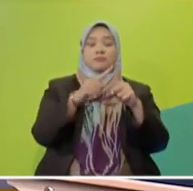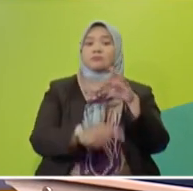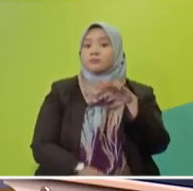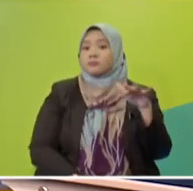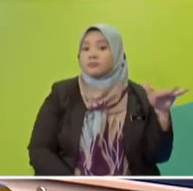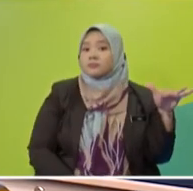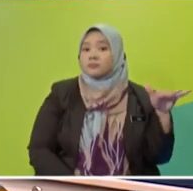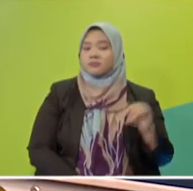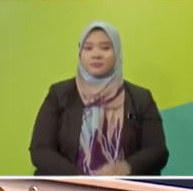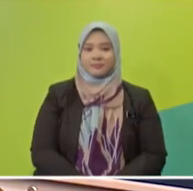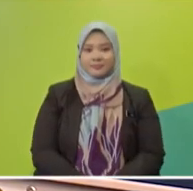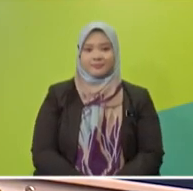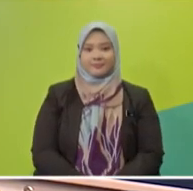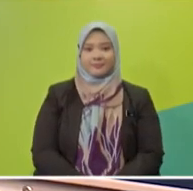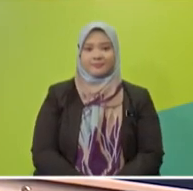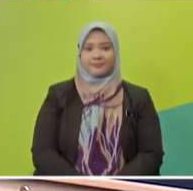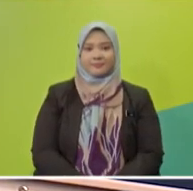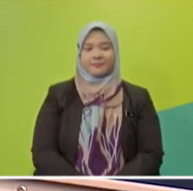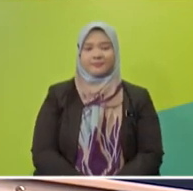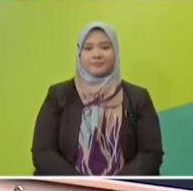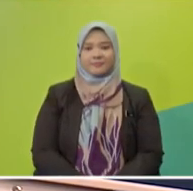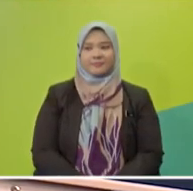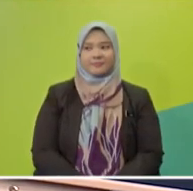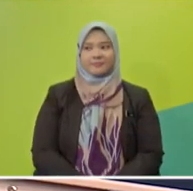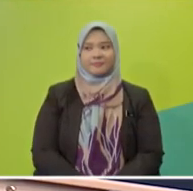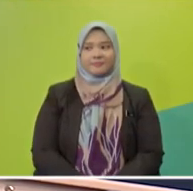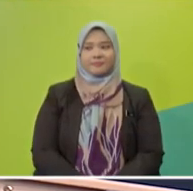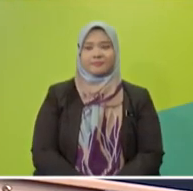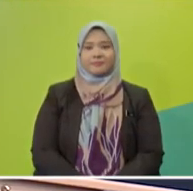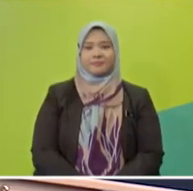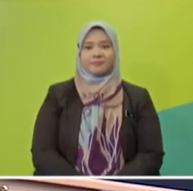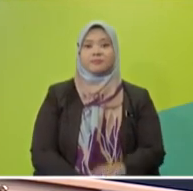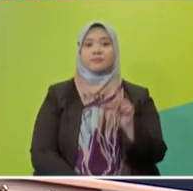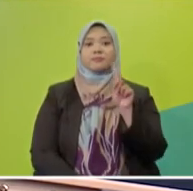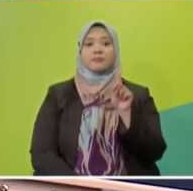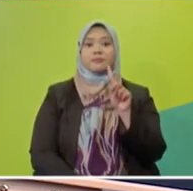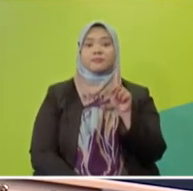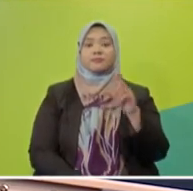At. So where is it? Which color is it?